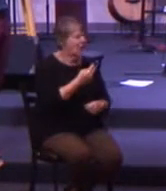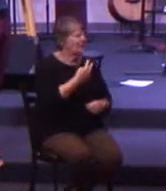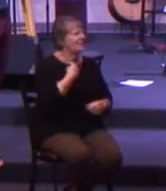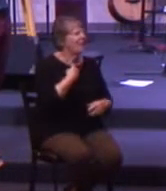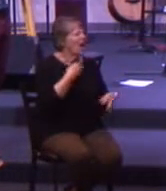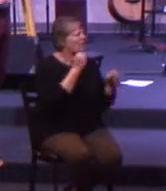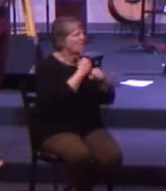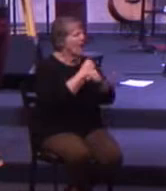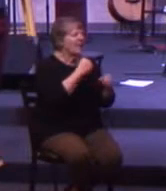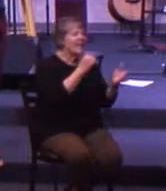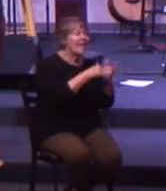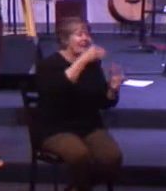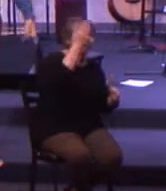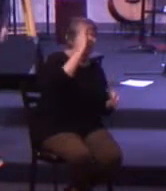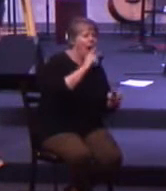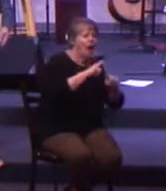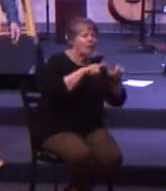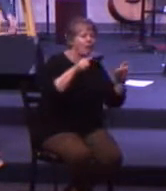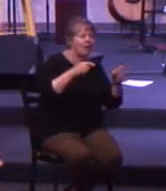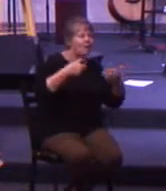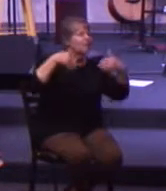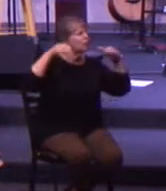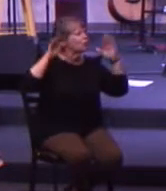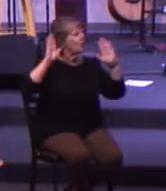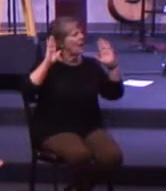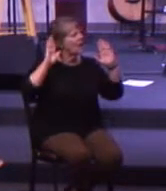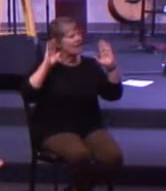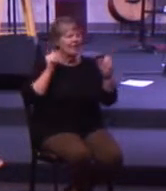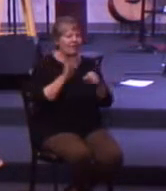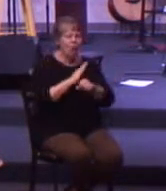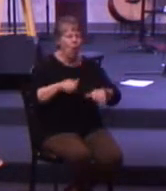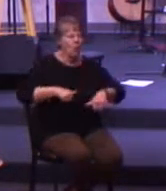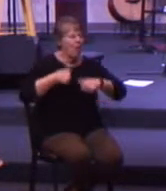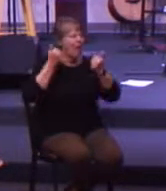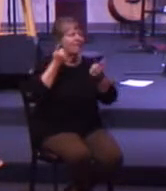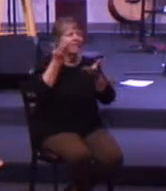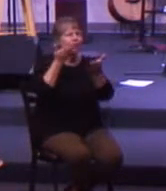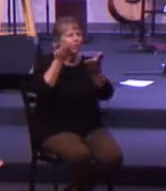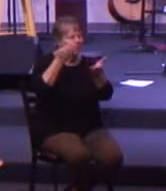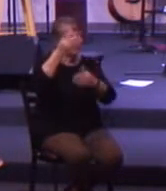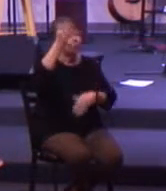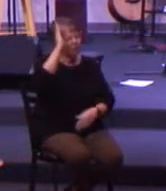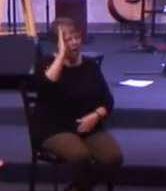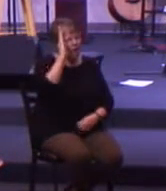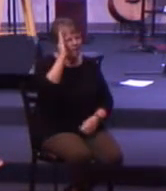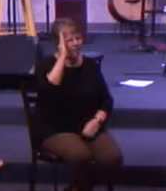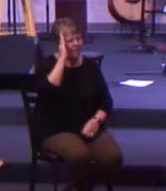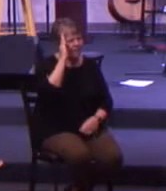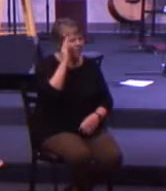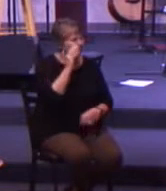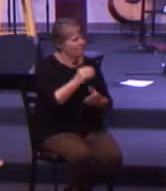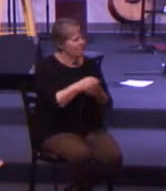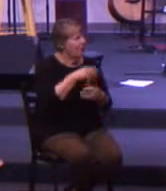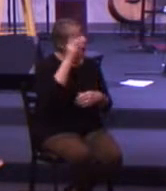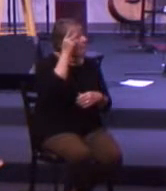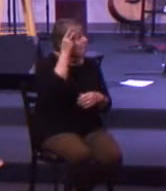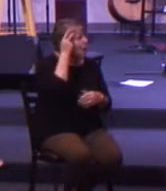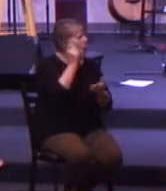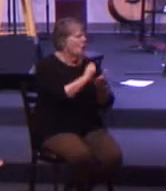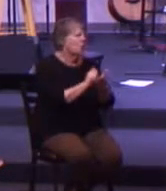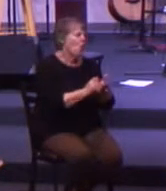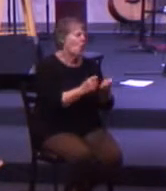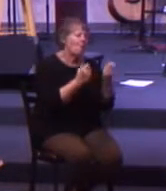entire life in service to God. And that guy, Paul, he was writing a letter. He wrote a lot of letters. He wrote a letter